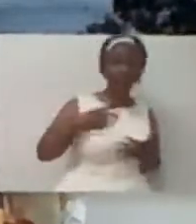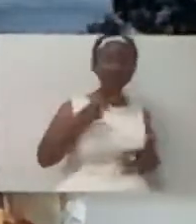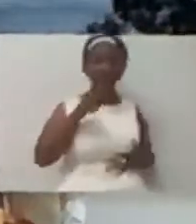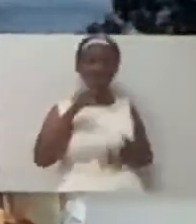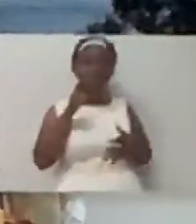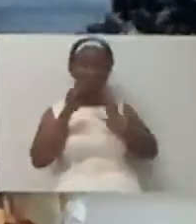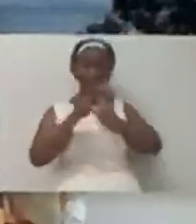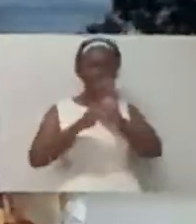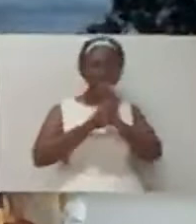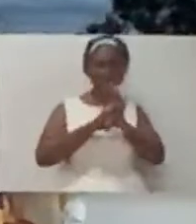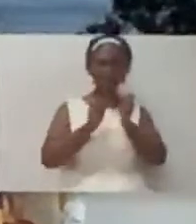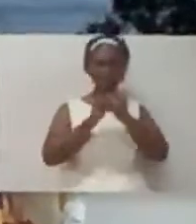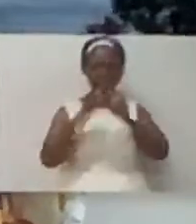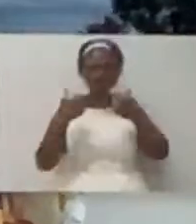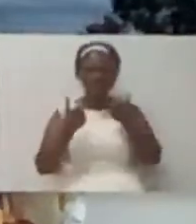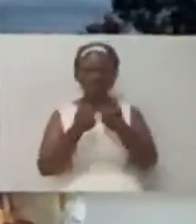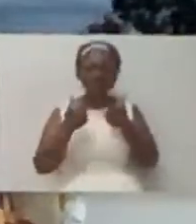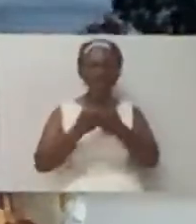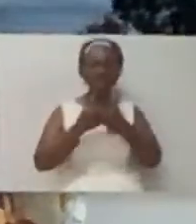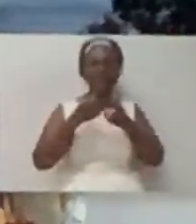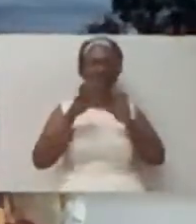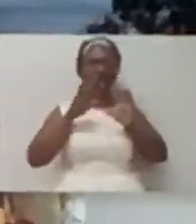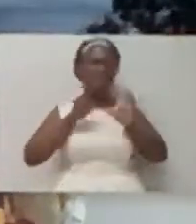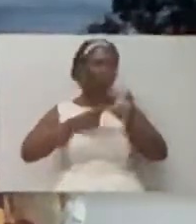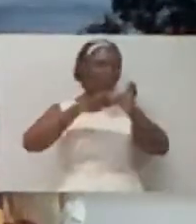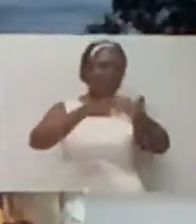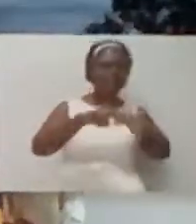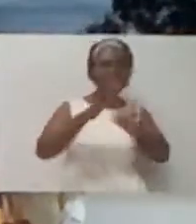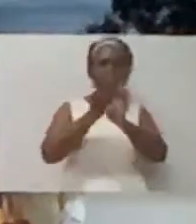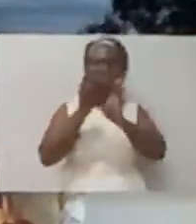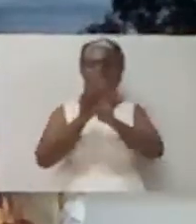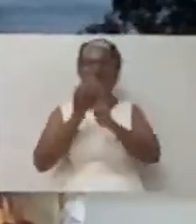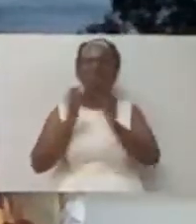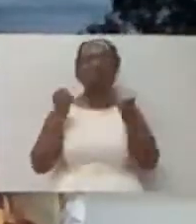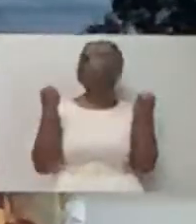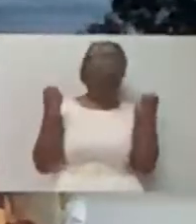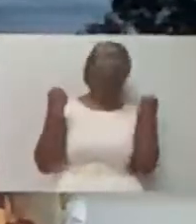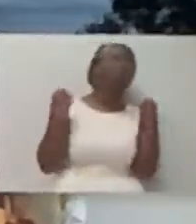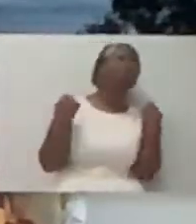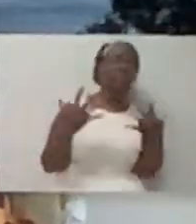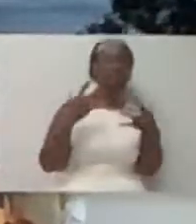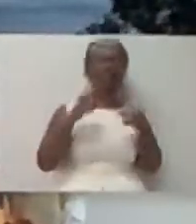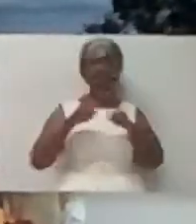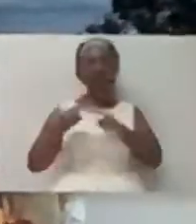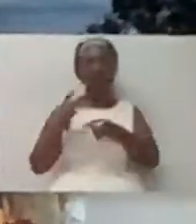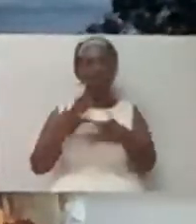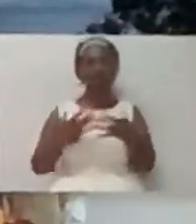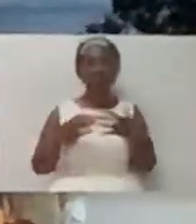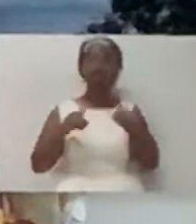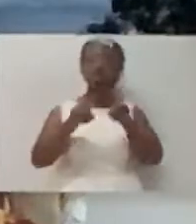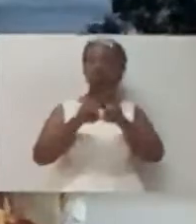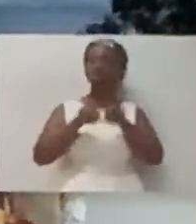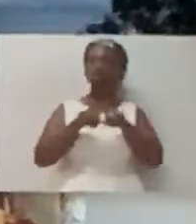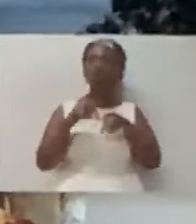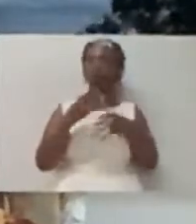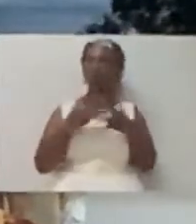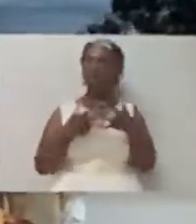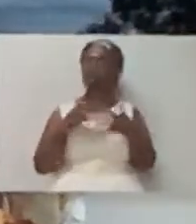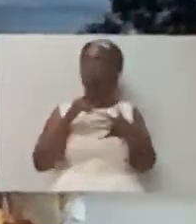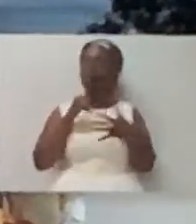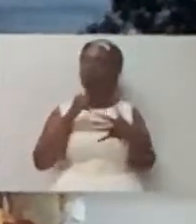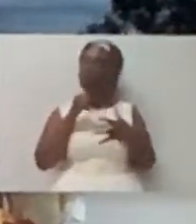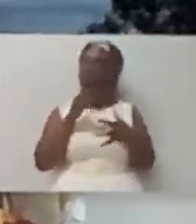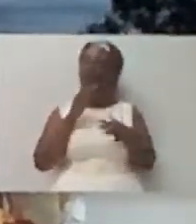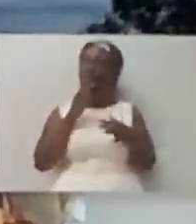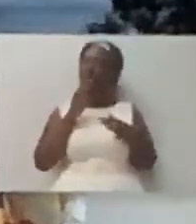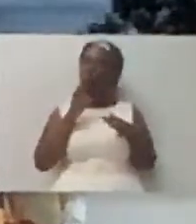lunch periods, sports games, bus rides, fun class periods, and many more. It is even home to some not